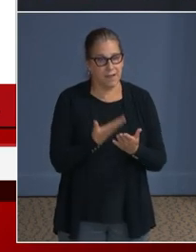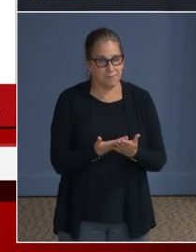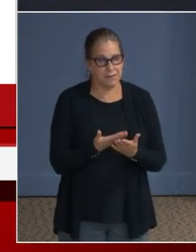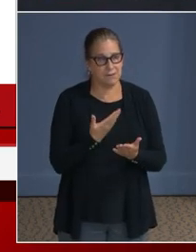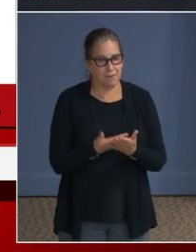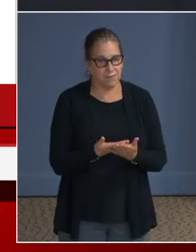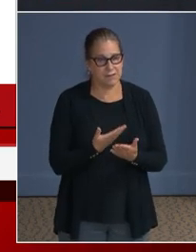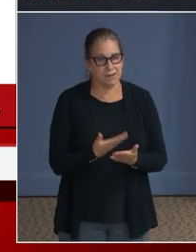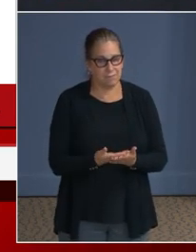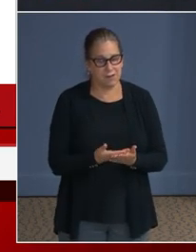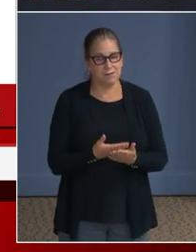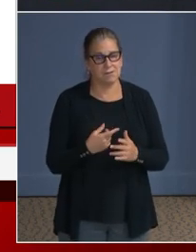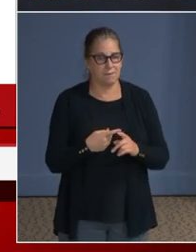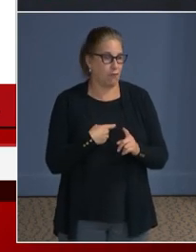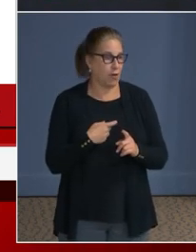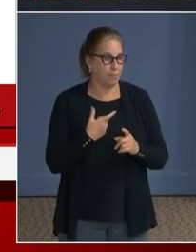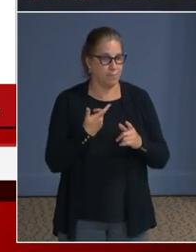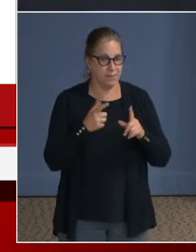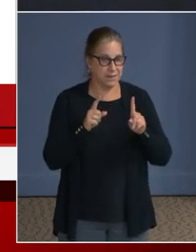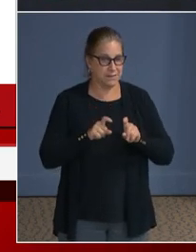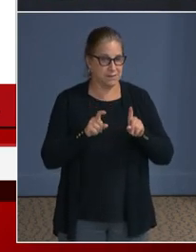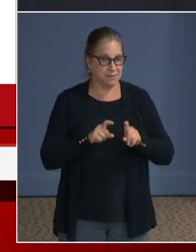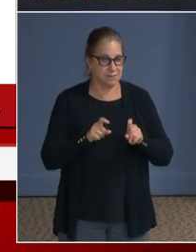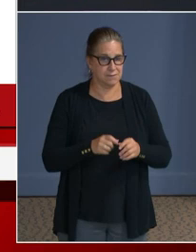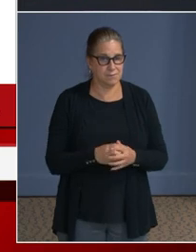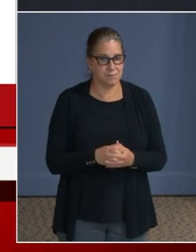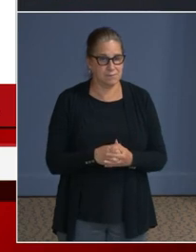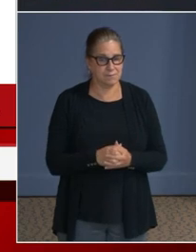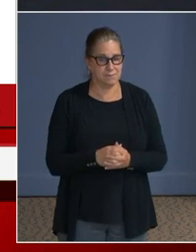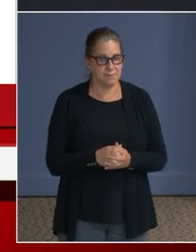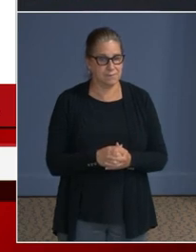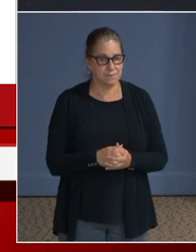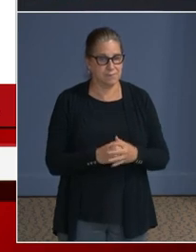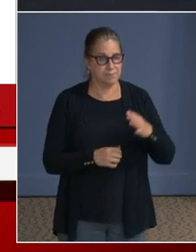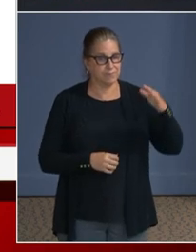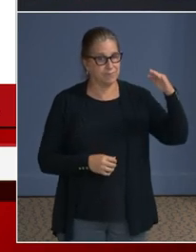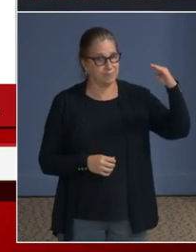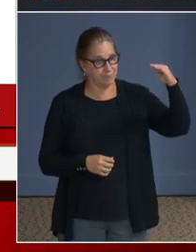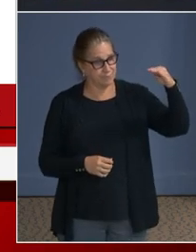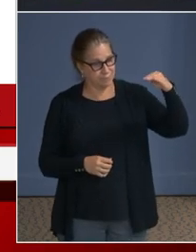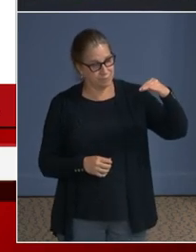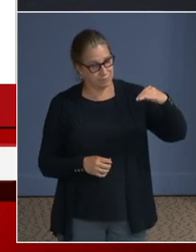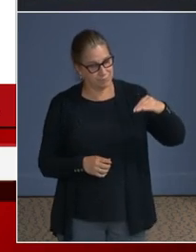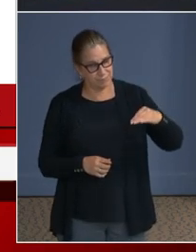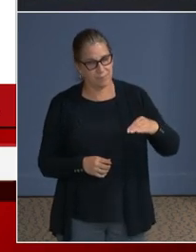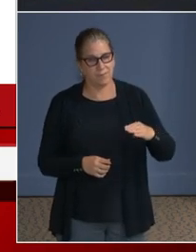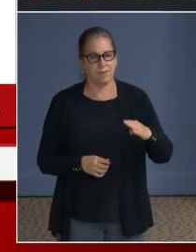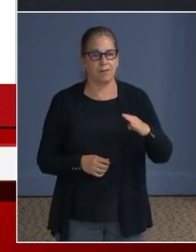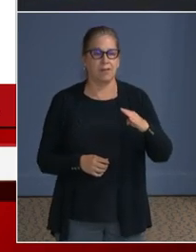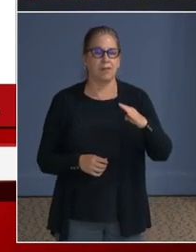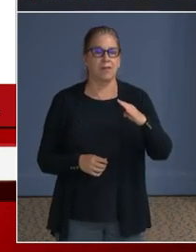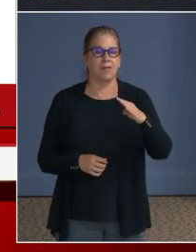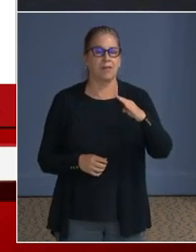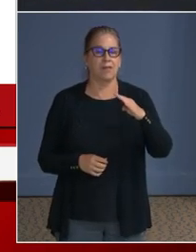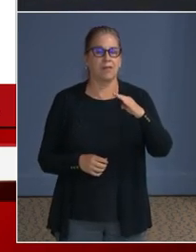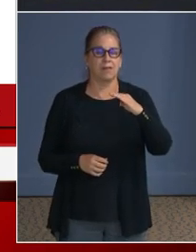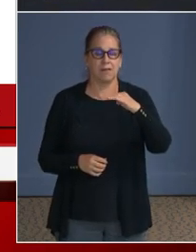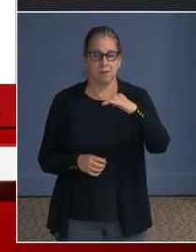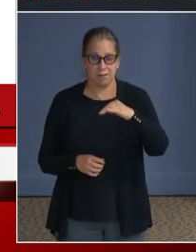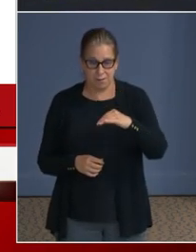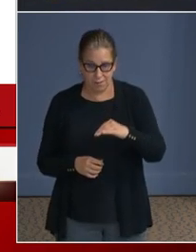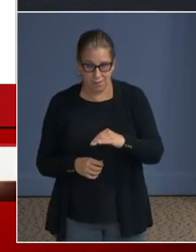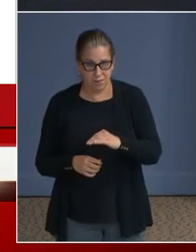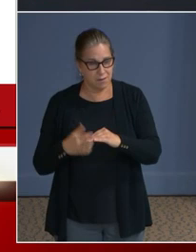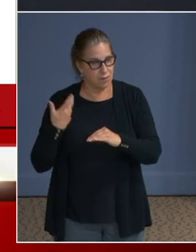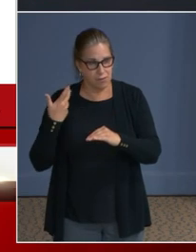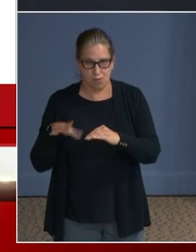order for rebound not to occur, for you to have a second peak or a second wave after you turn on more